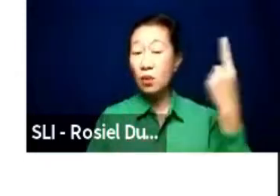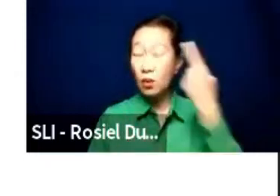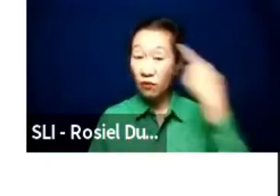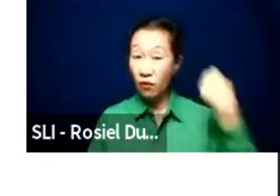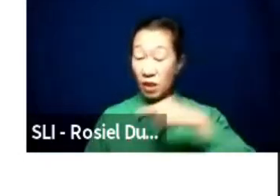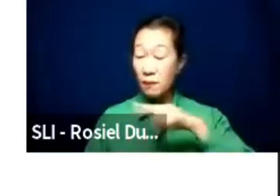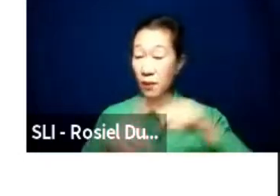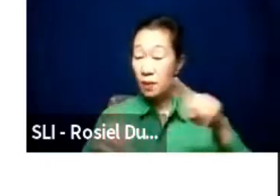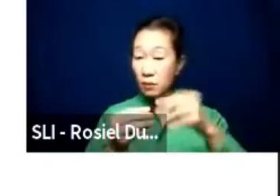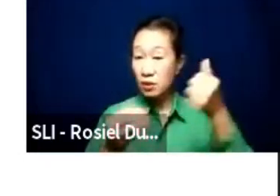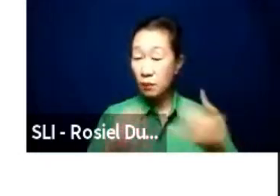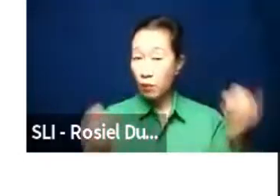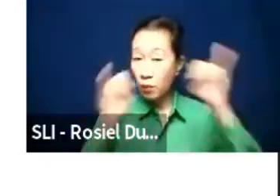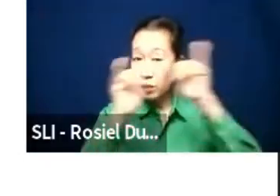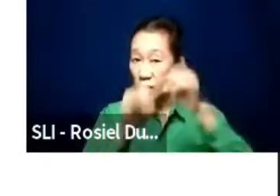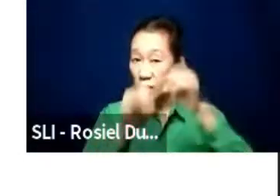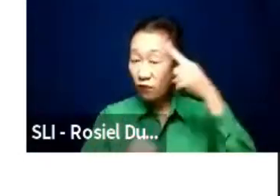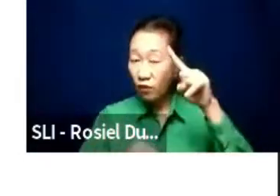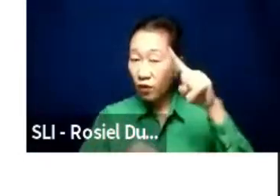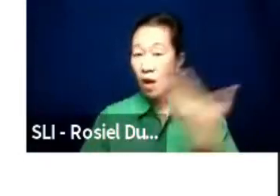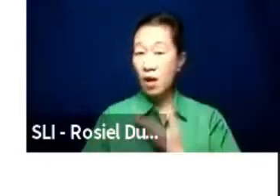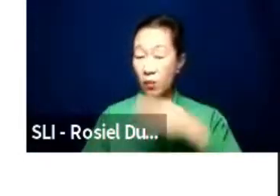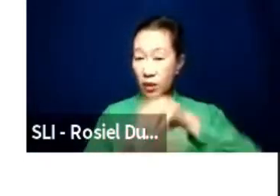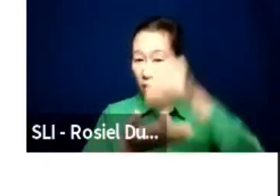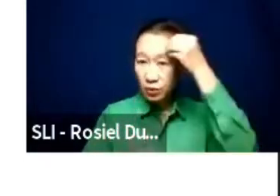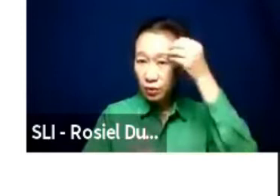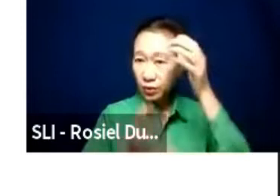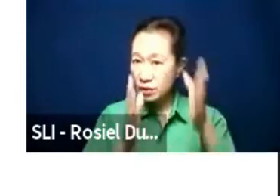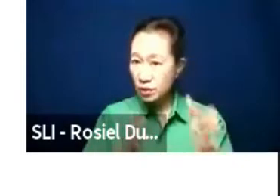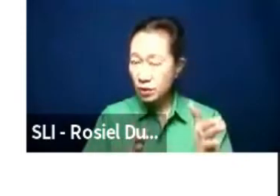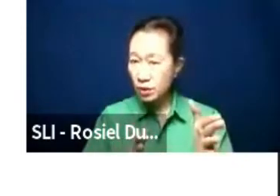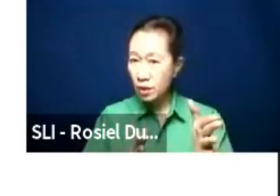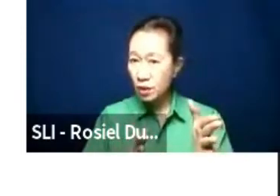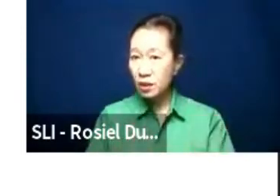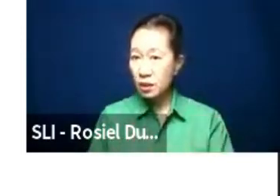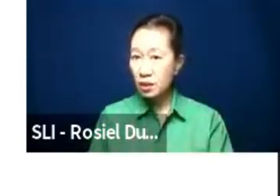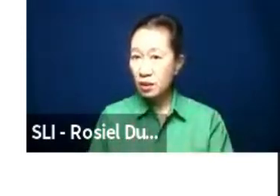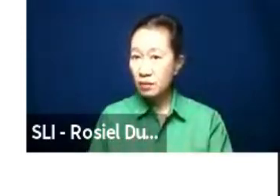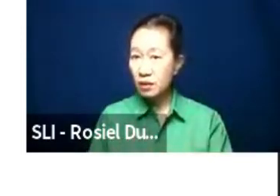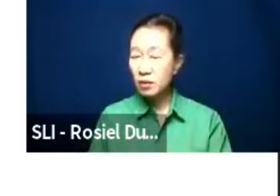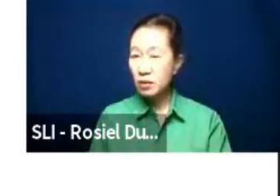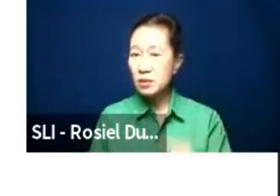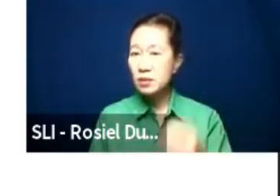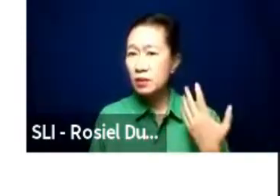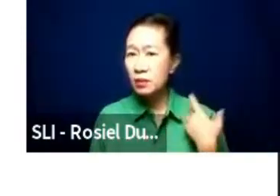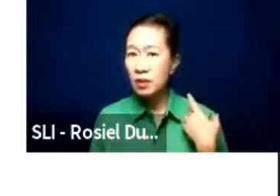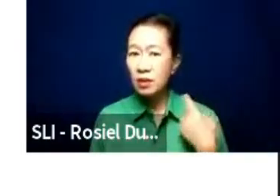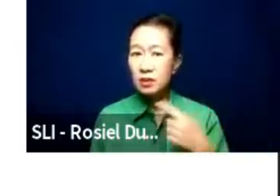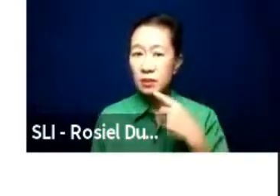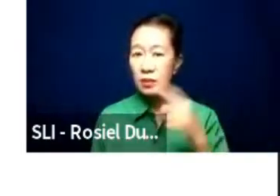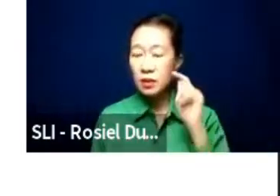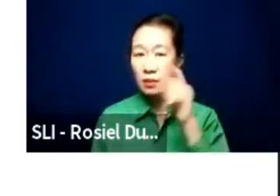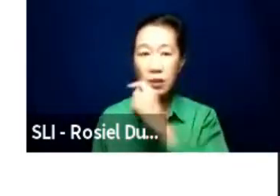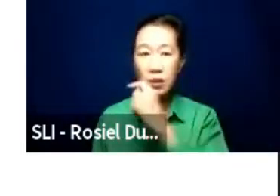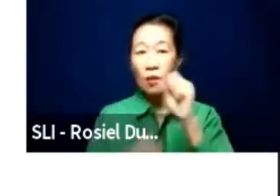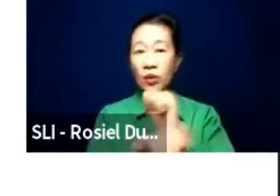no, but most importantly for our learners with disabilities. Temple Grandin says that work is more than just